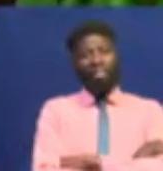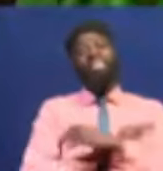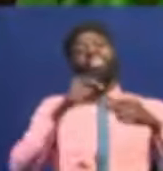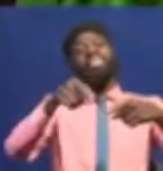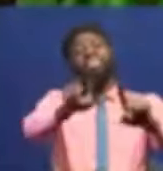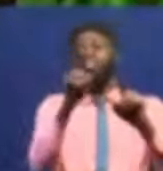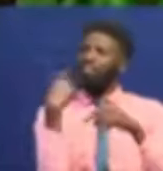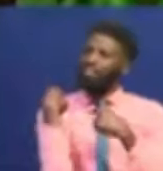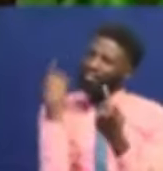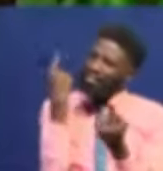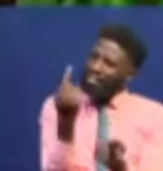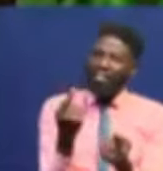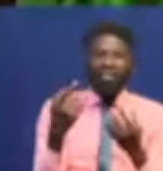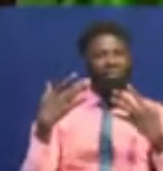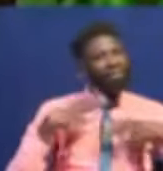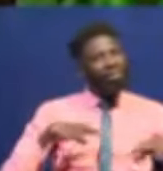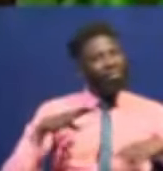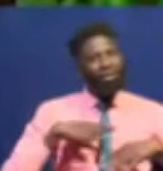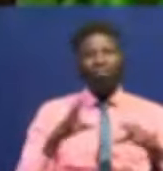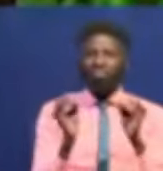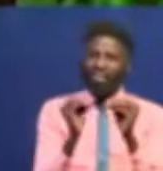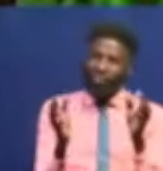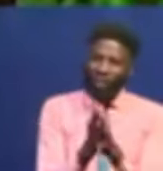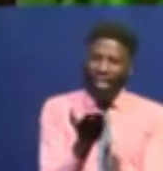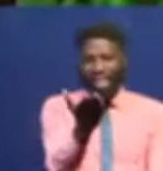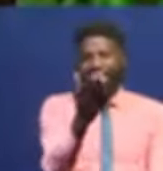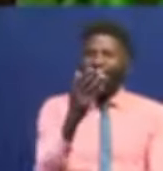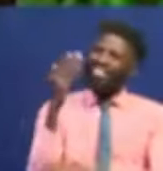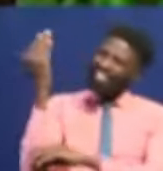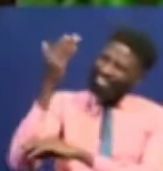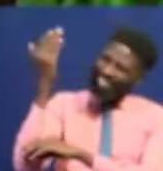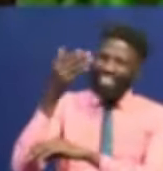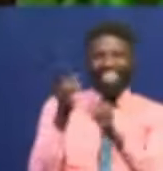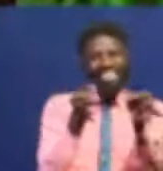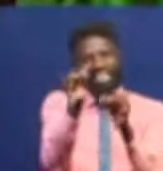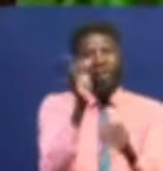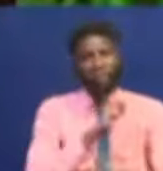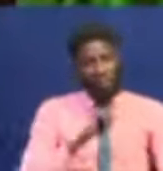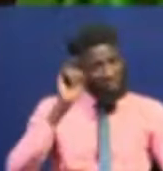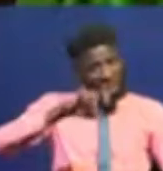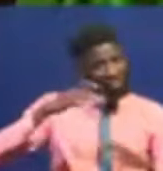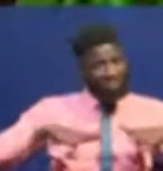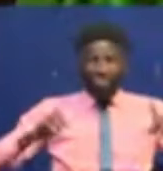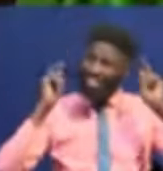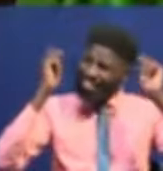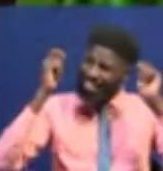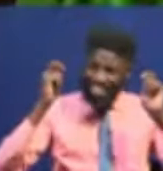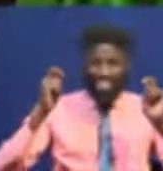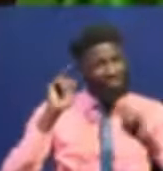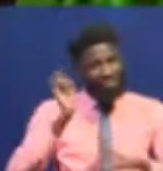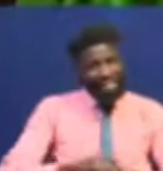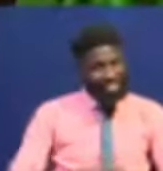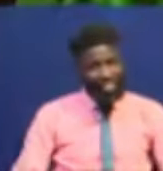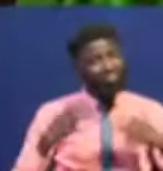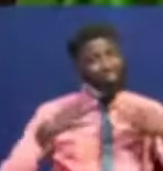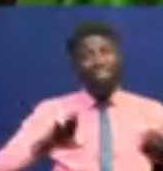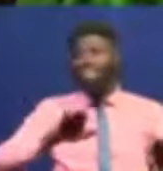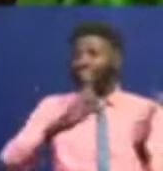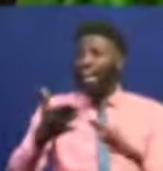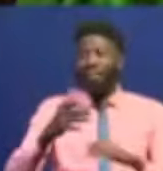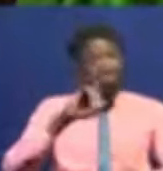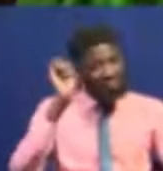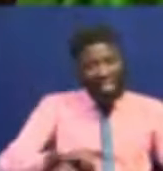these presentations that have been made. Did it have to take demonstrations and sadly loss of lives for you to come to a point